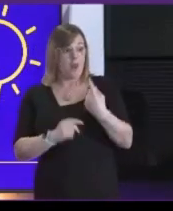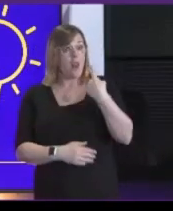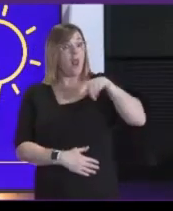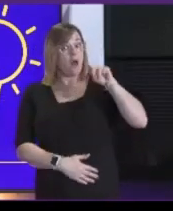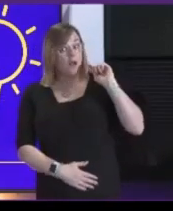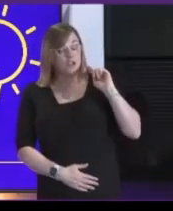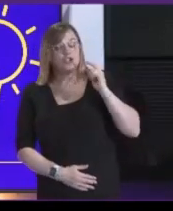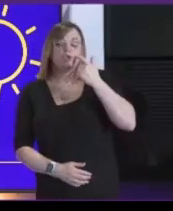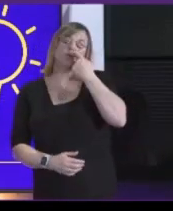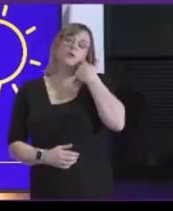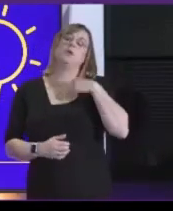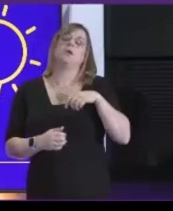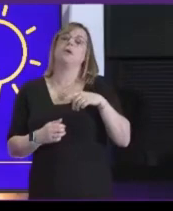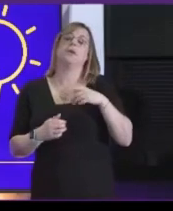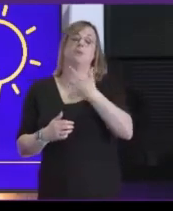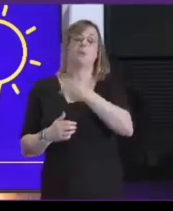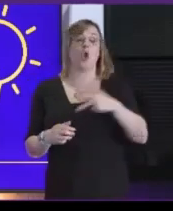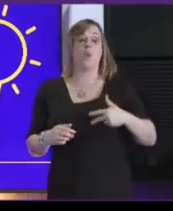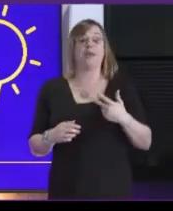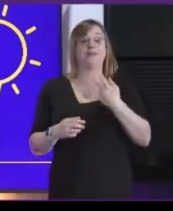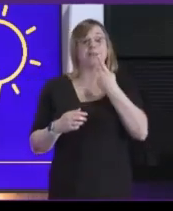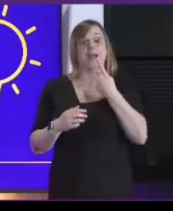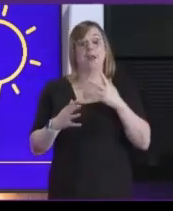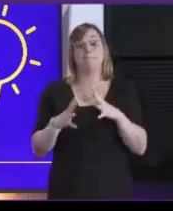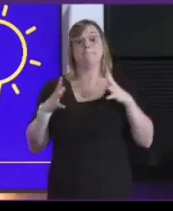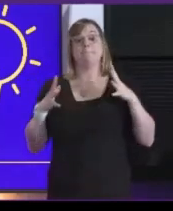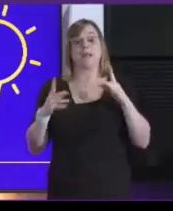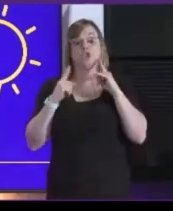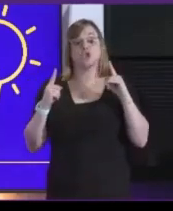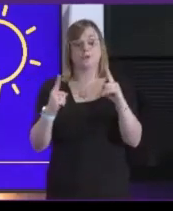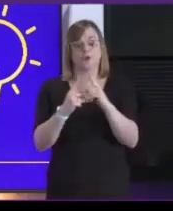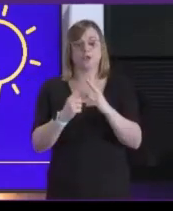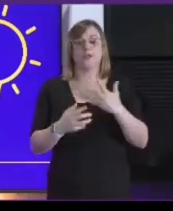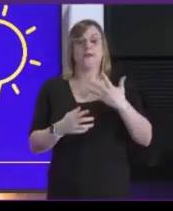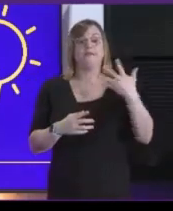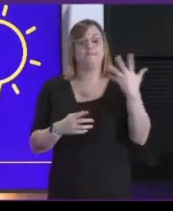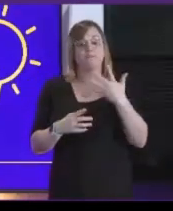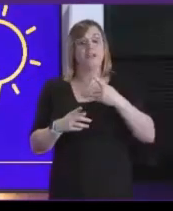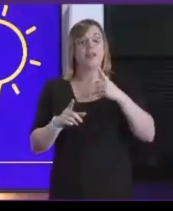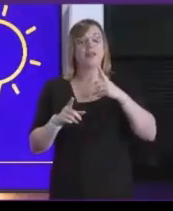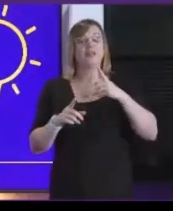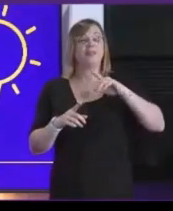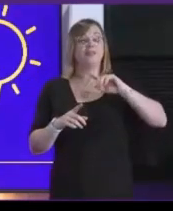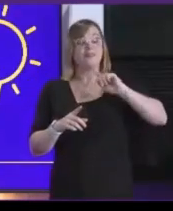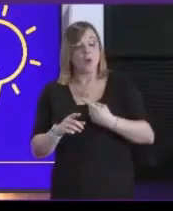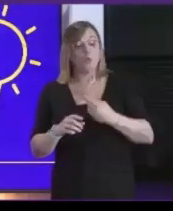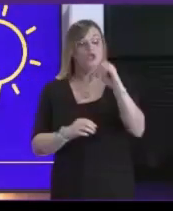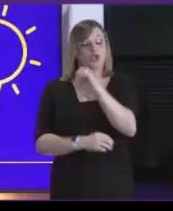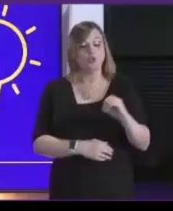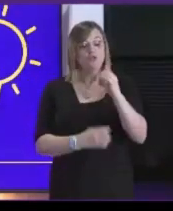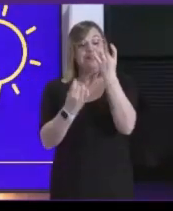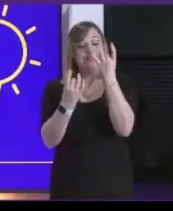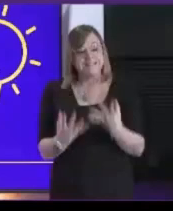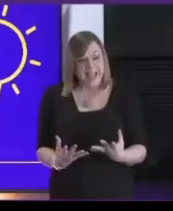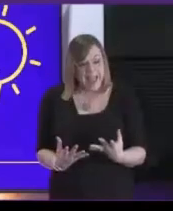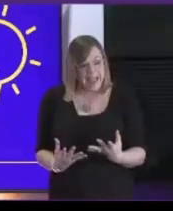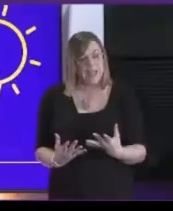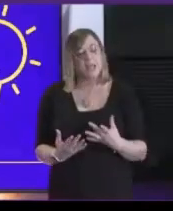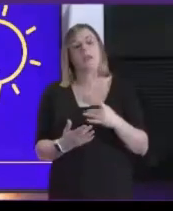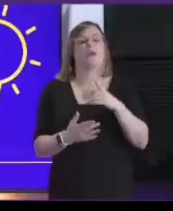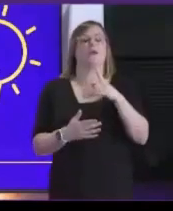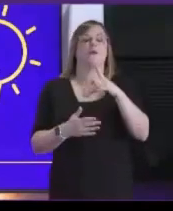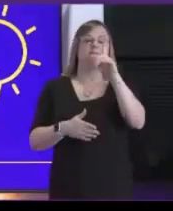fined Norway's second biggest university. It's 15,000 euros a day for not having an accessible exam,